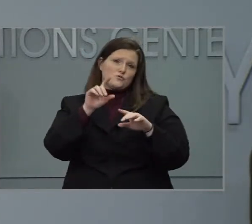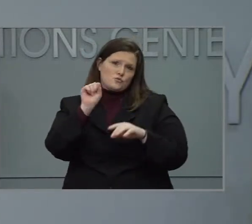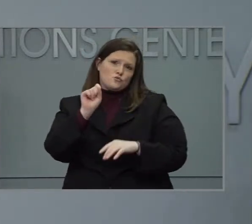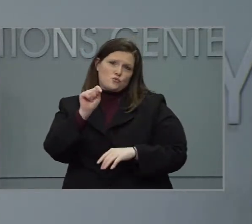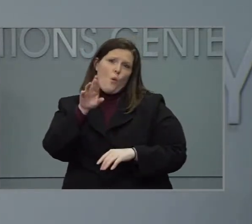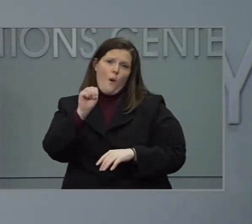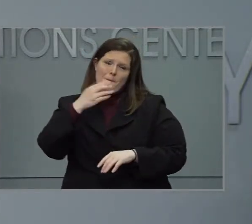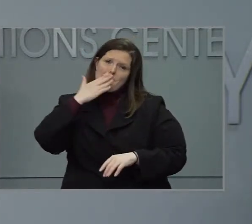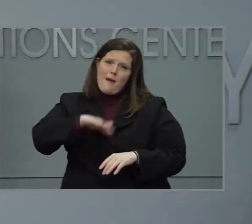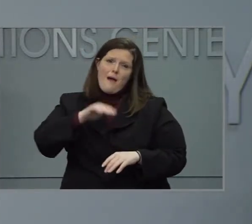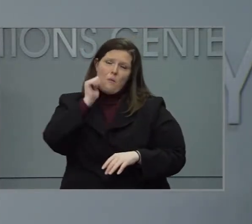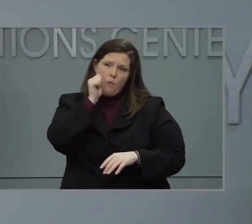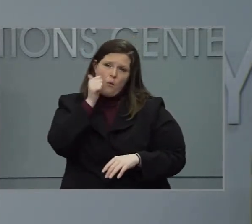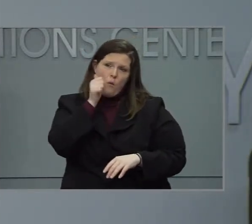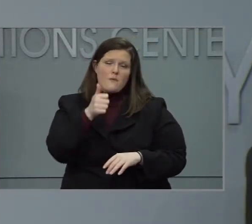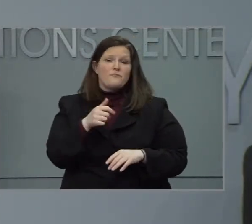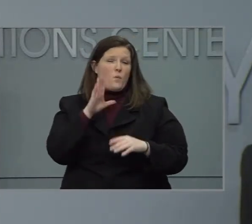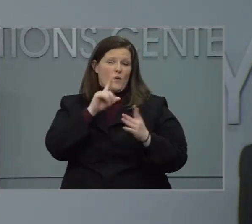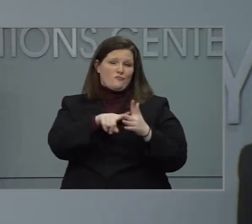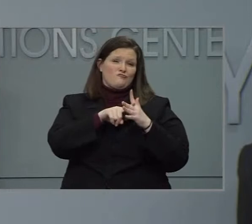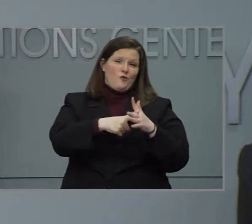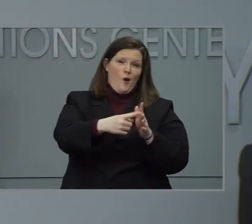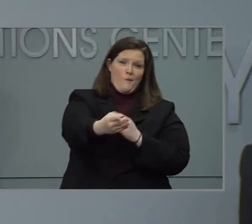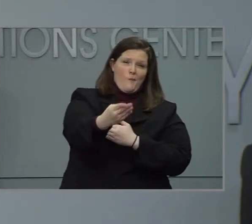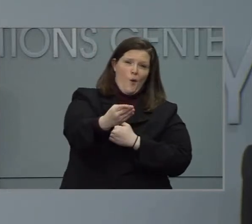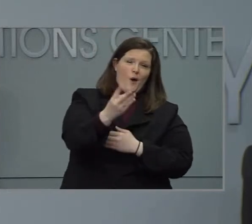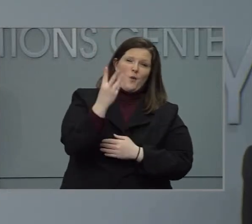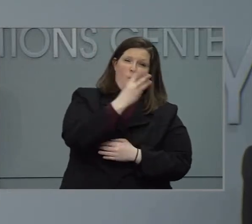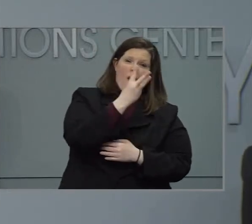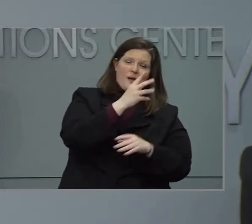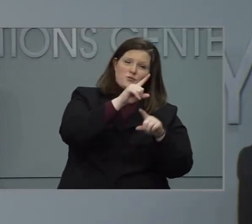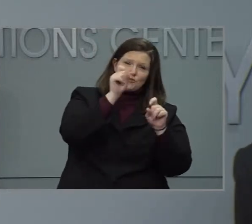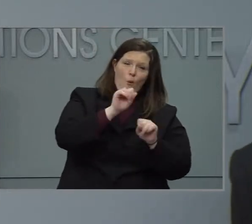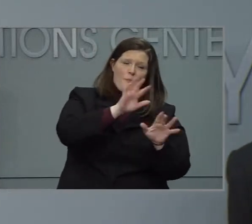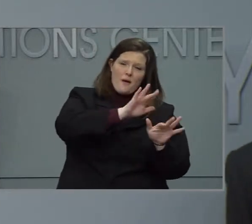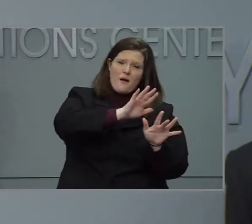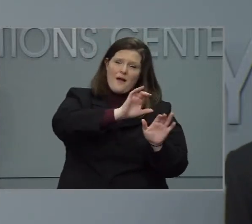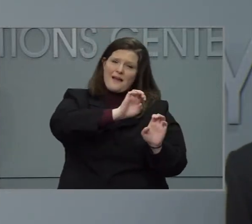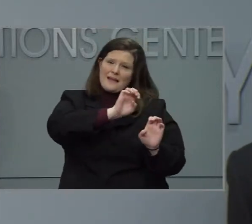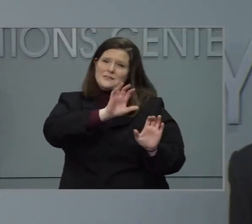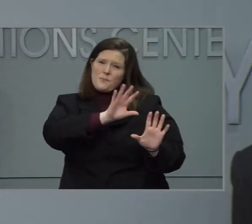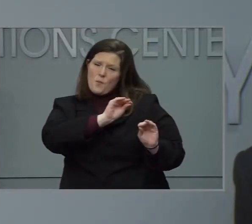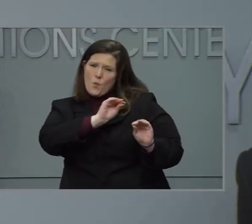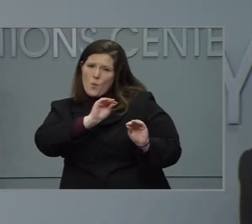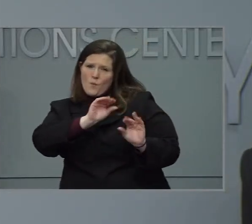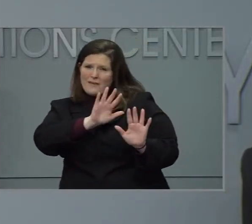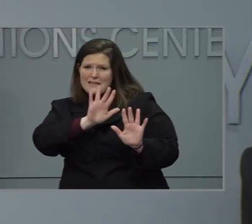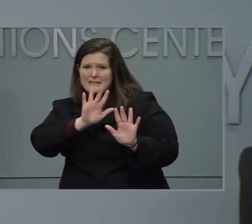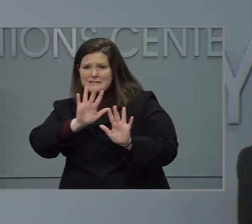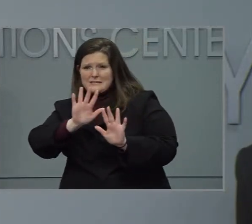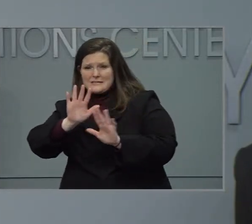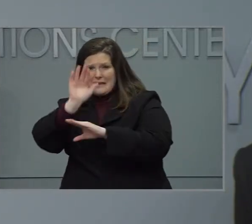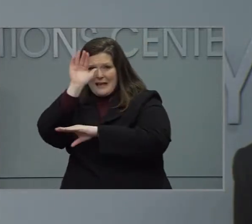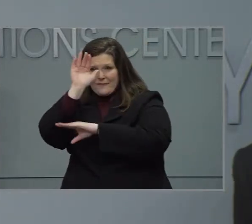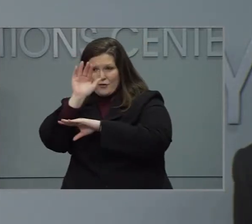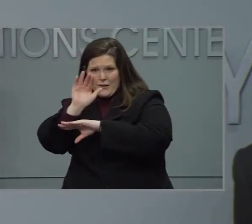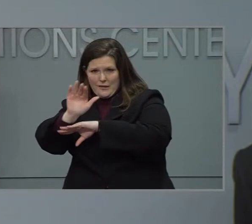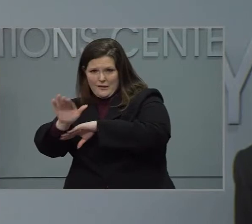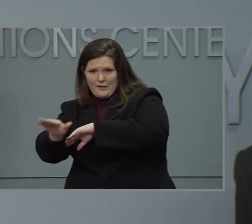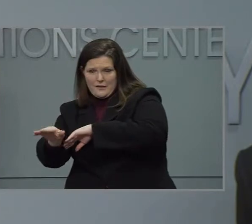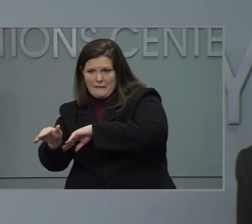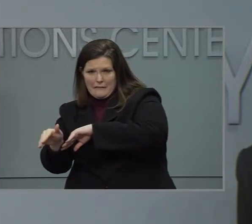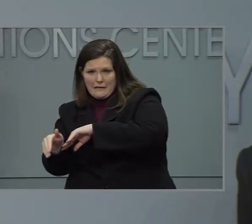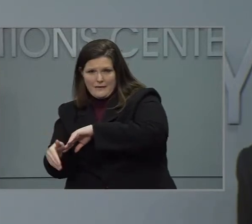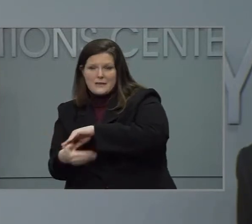into western North Carolina during the morning hours and continue east across the state through the afternoon and evening. Some strong storms